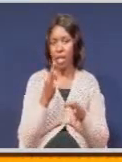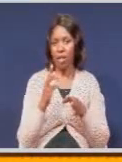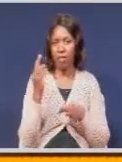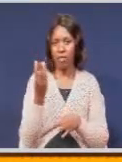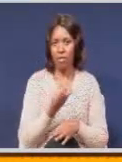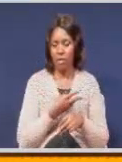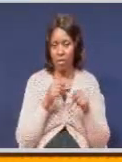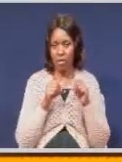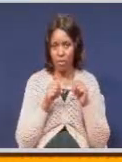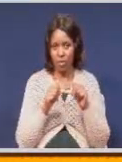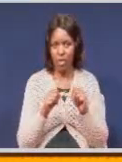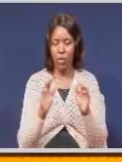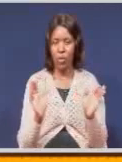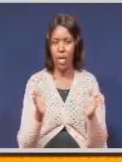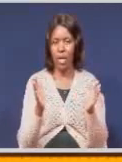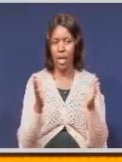continue encouraging this